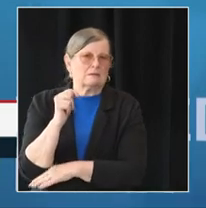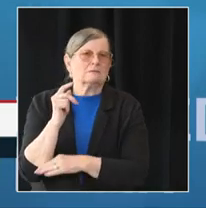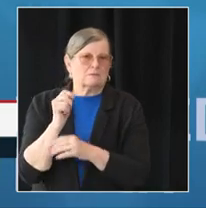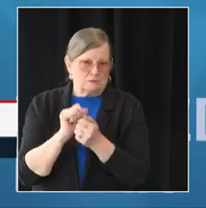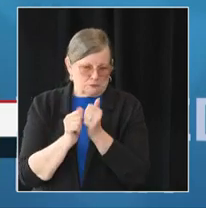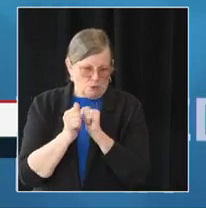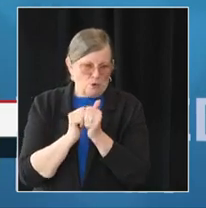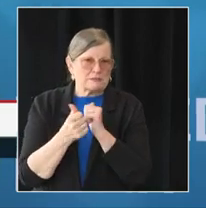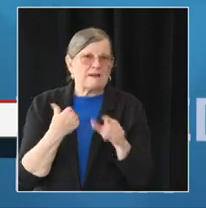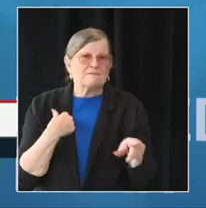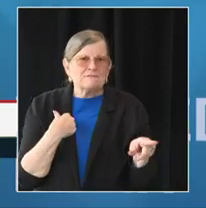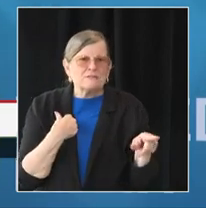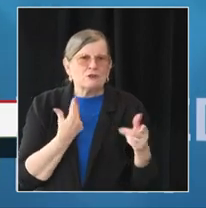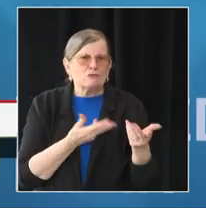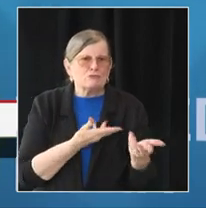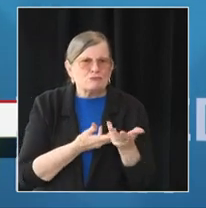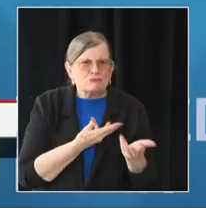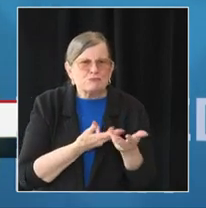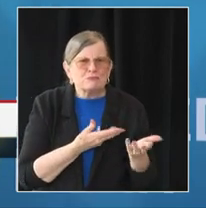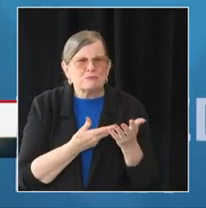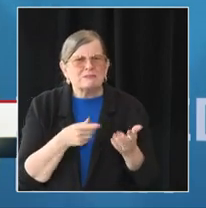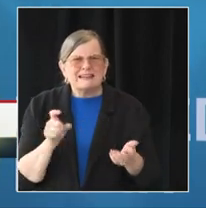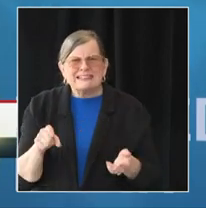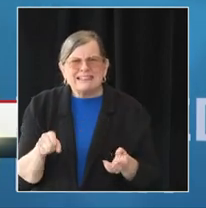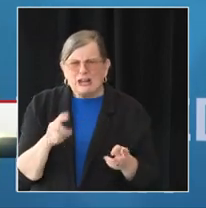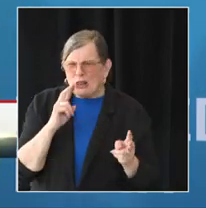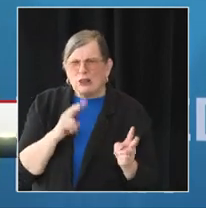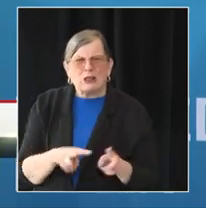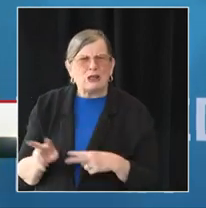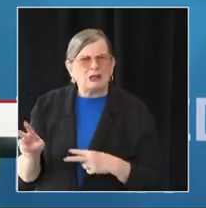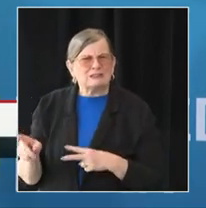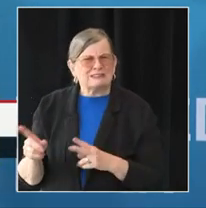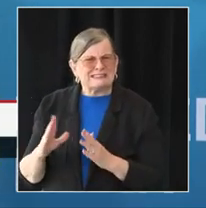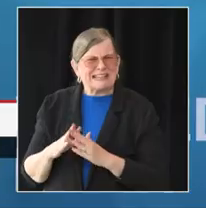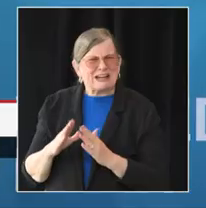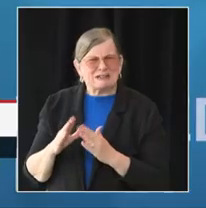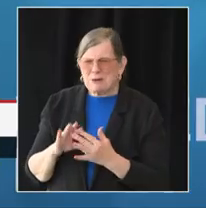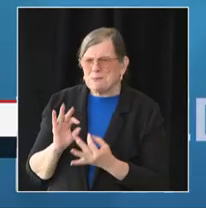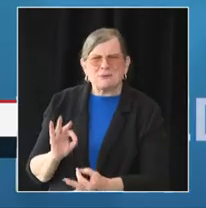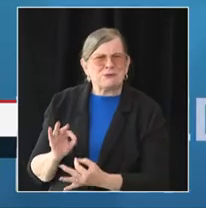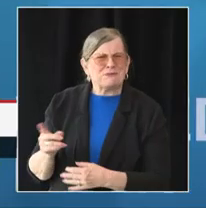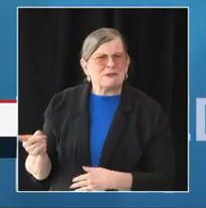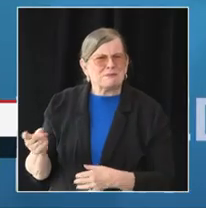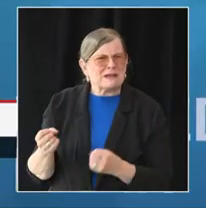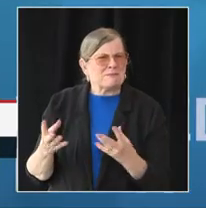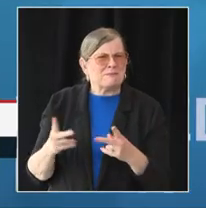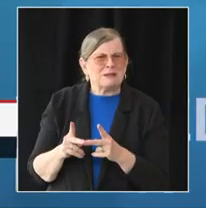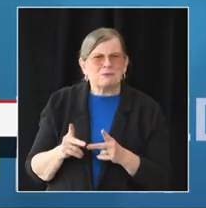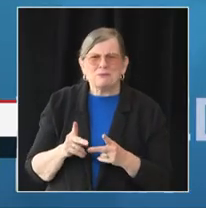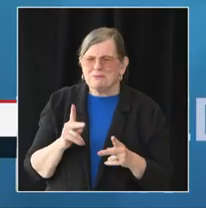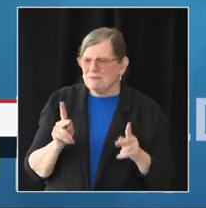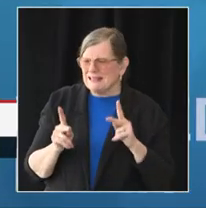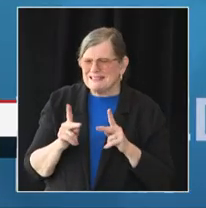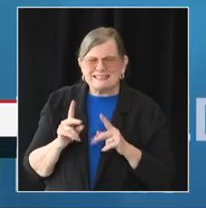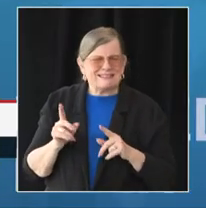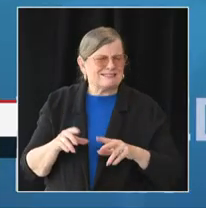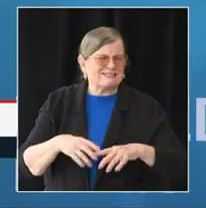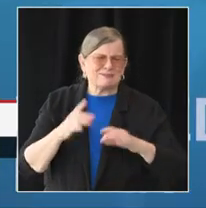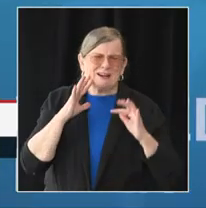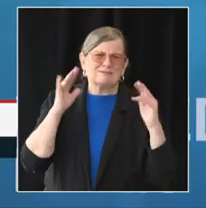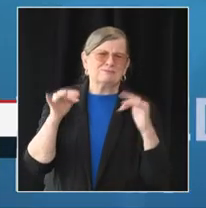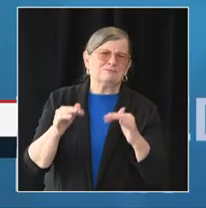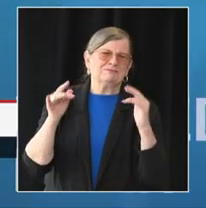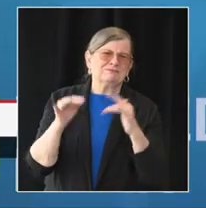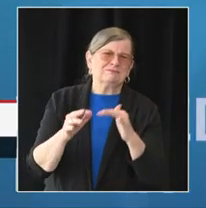how great they were doing in downtown. And I think a lot of people didn't realize that they were one